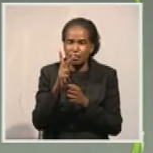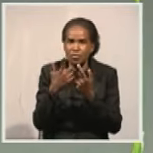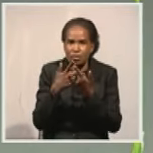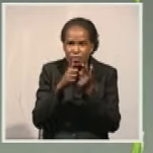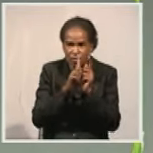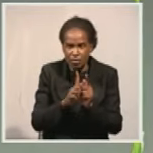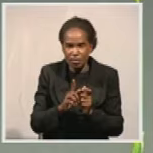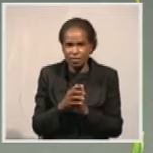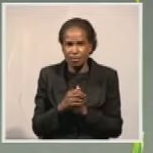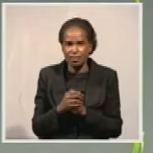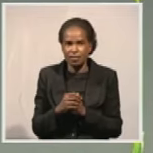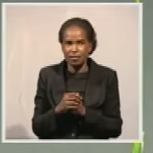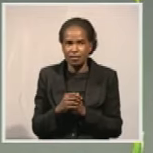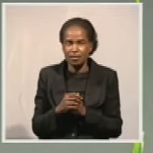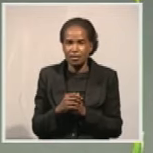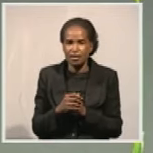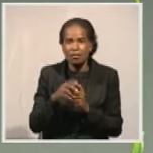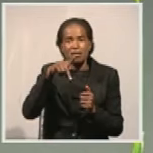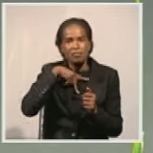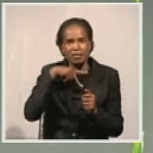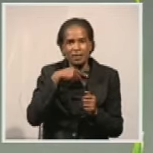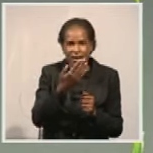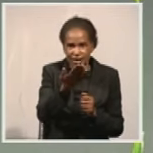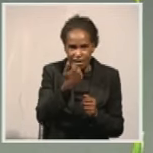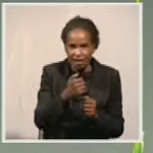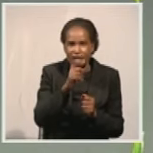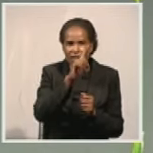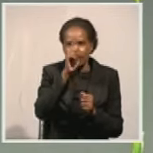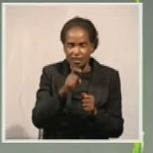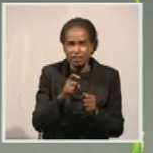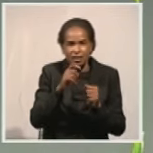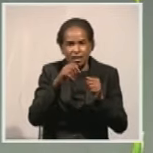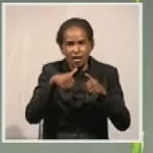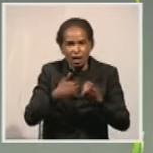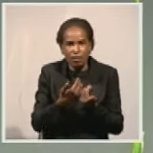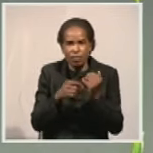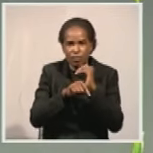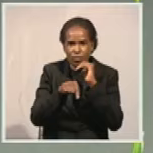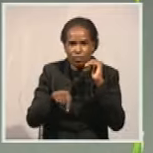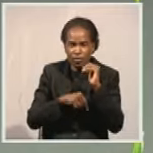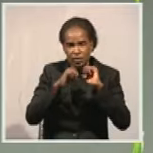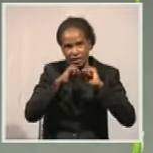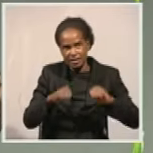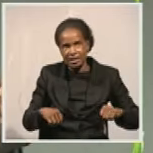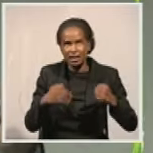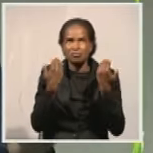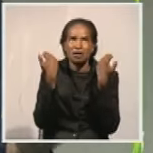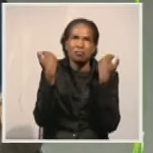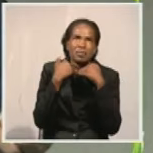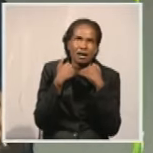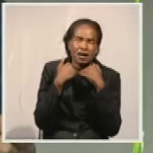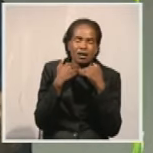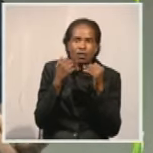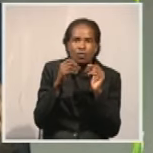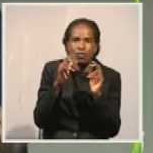leaders to come and pronounce themselves on this important issue. Because there is a moral issue